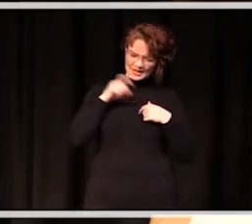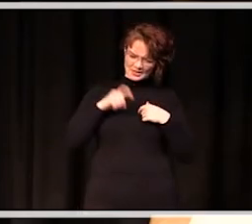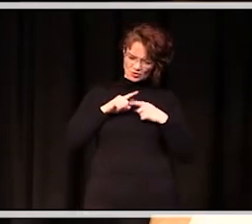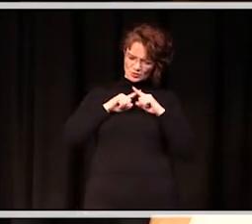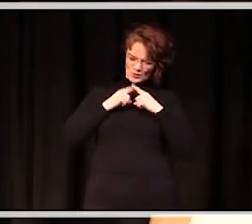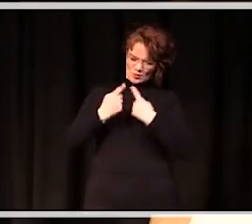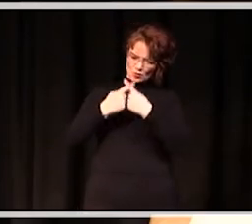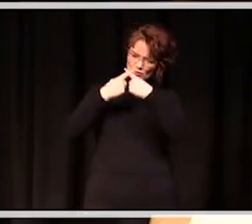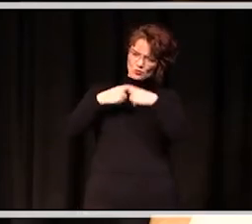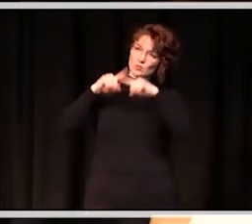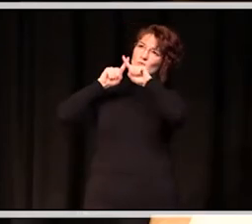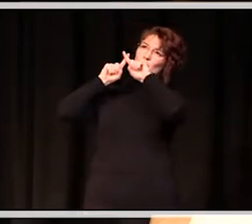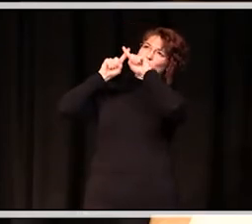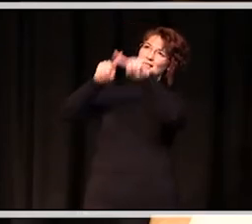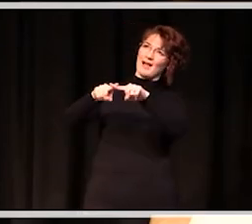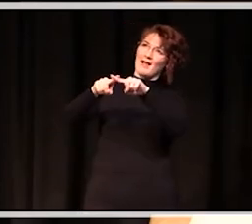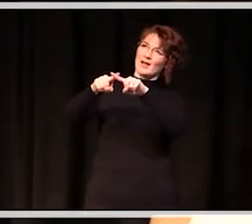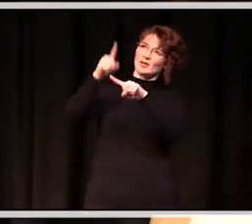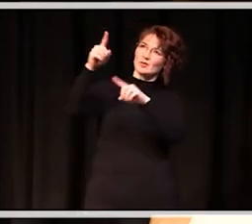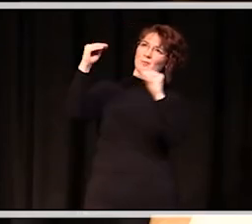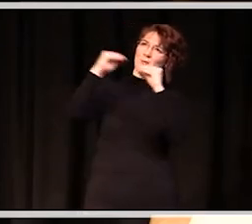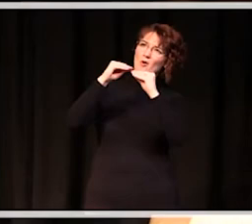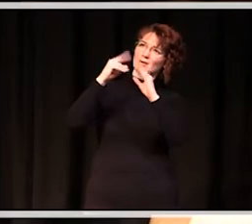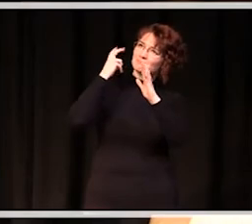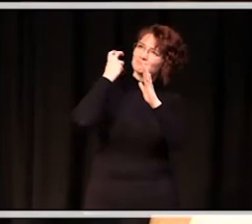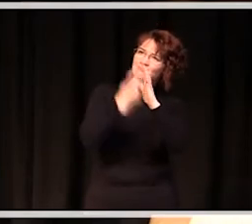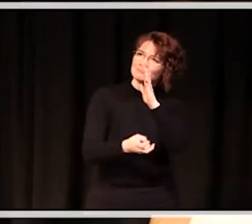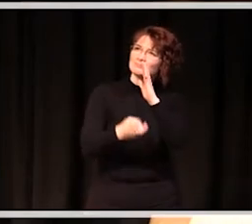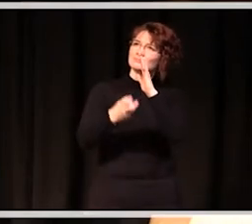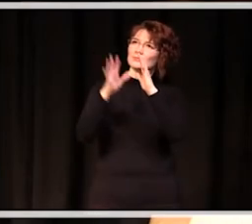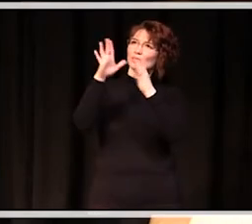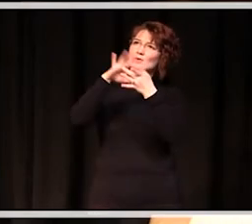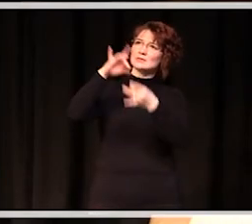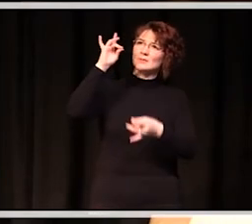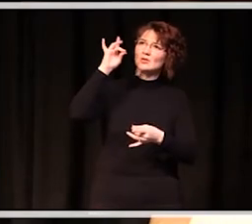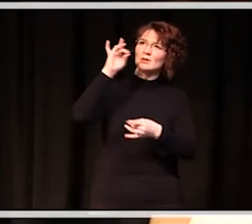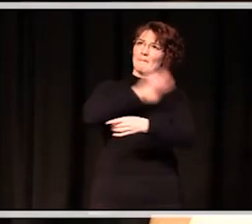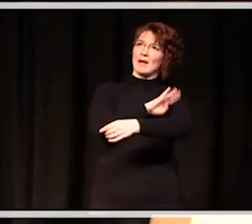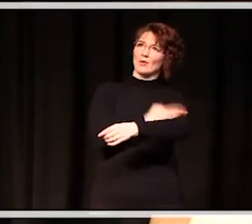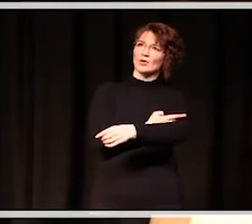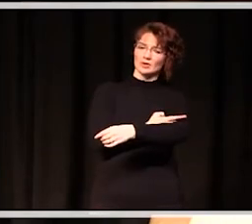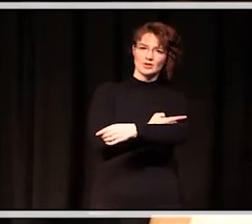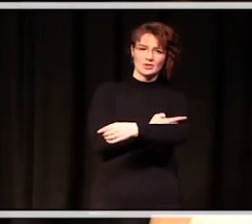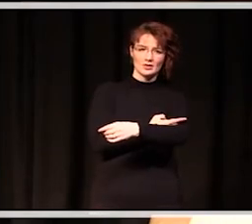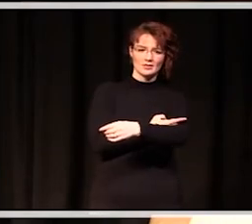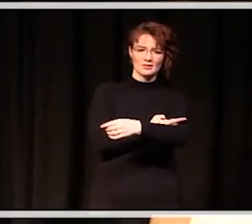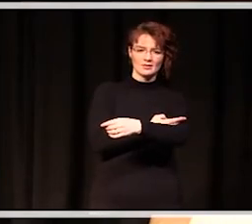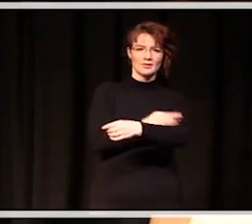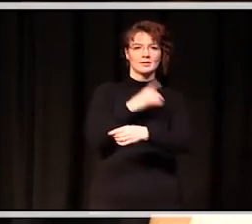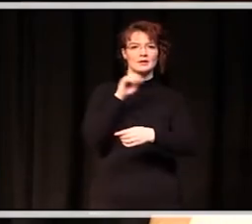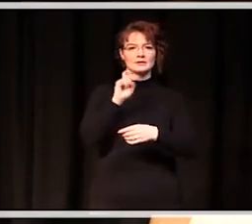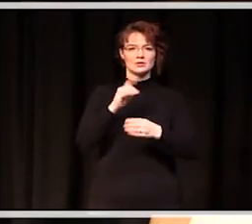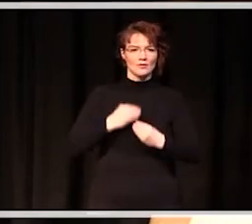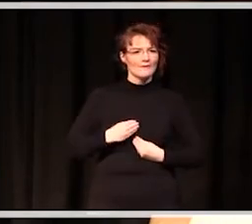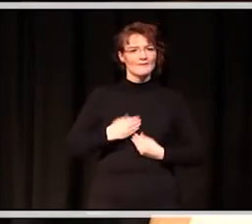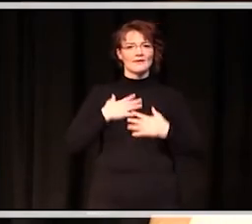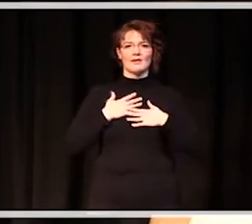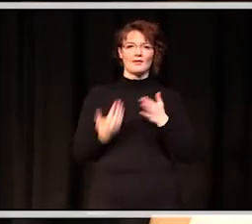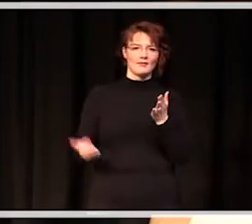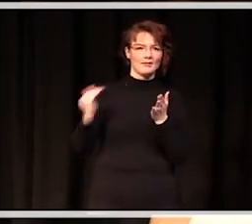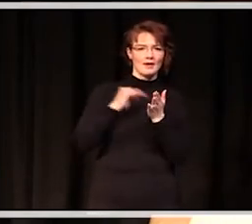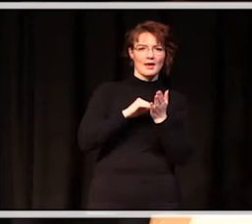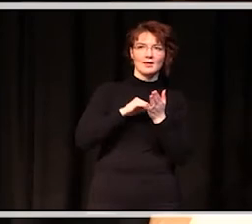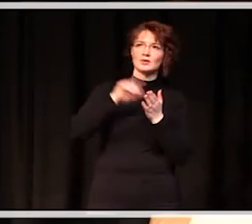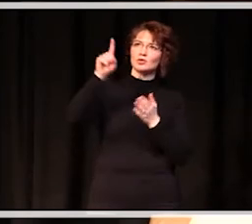do is dive deeper into the Spirit. We need to be filled and